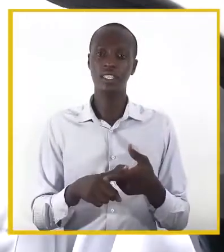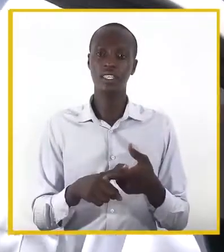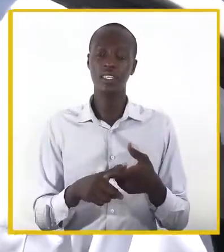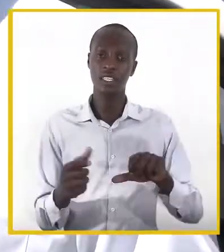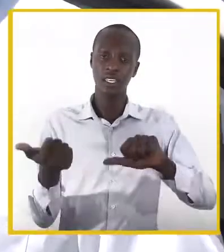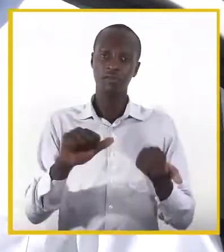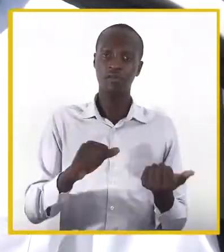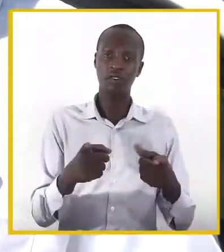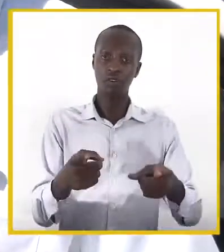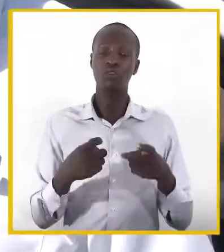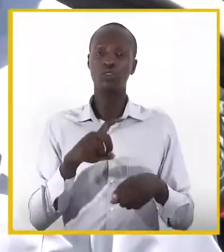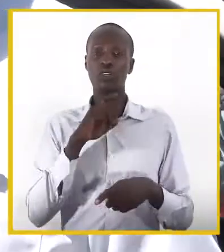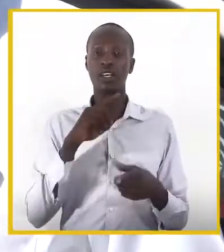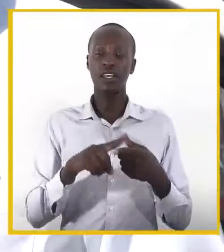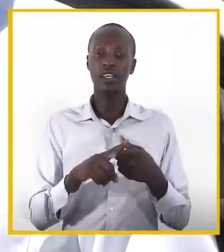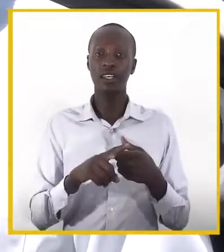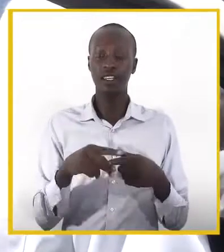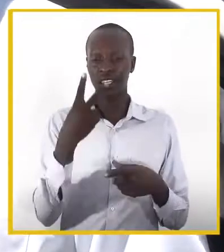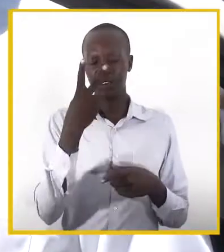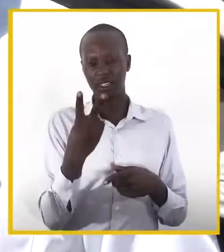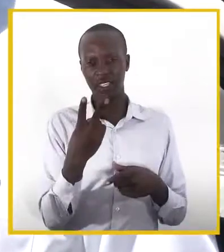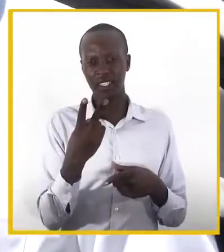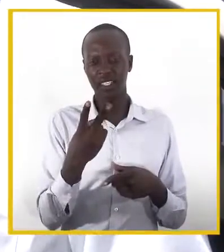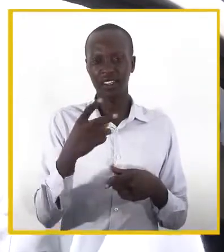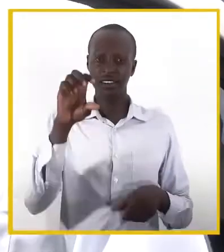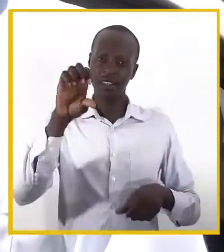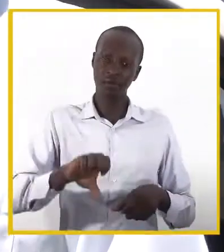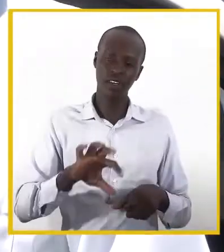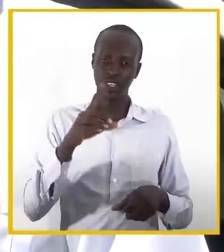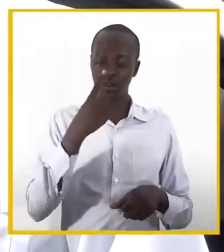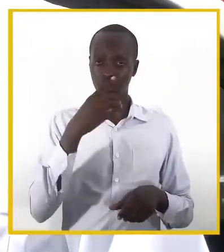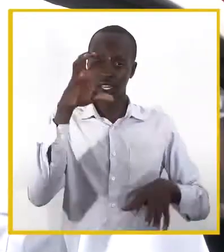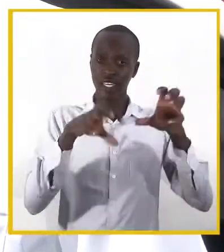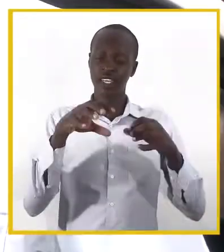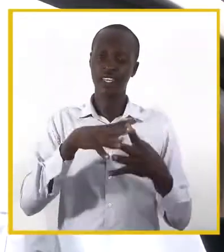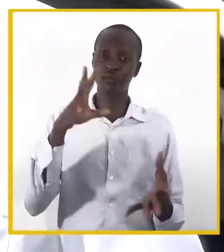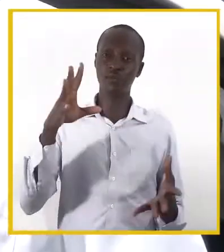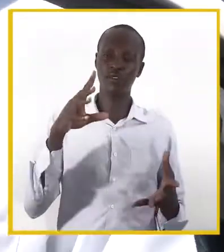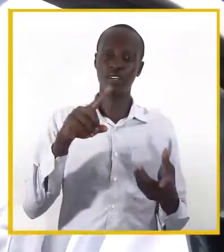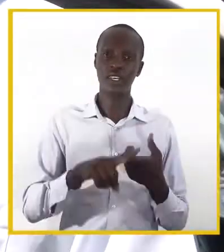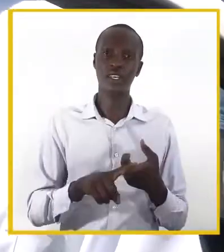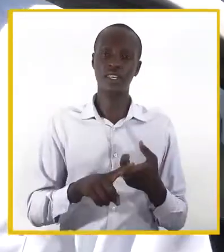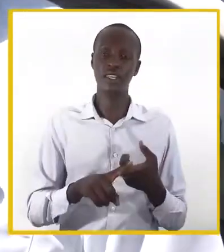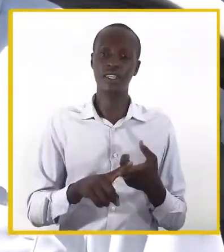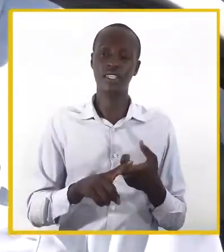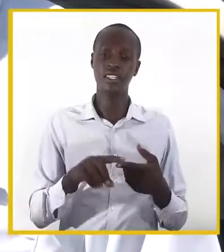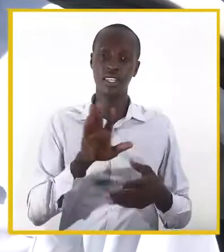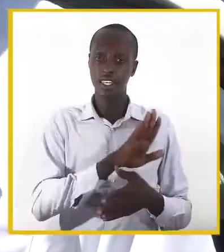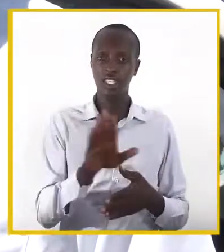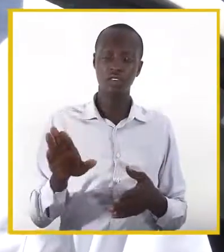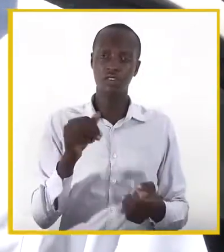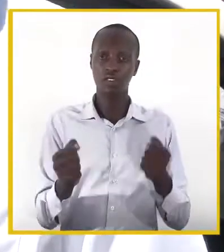vehicle. Visibility may be reduced due to mist. I also urge fellow drivers, especially